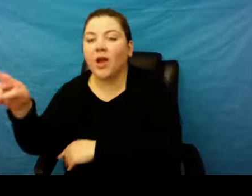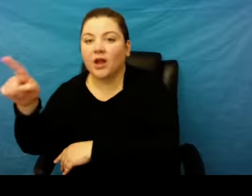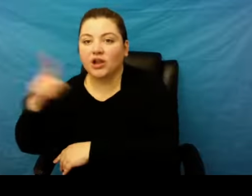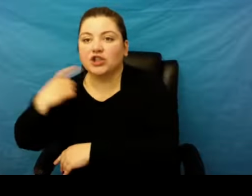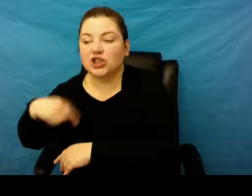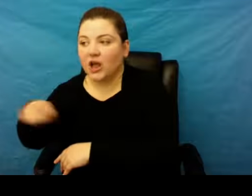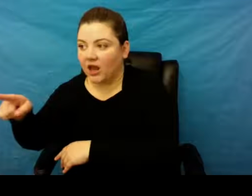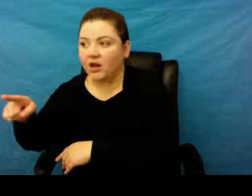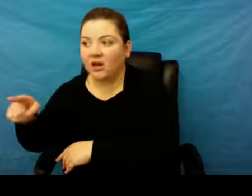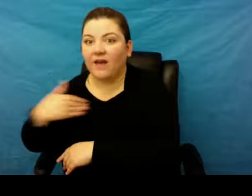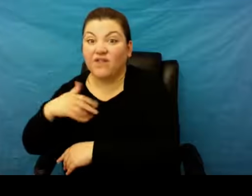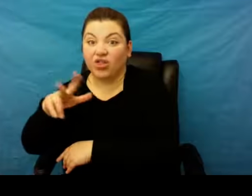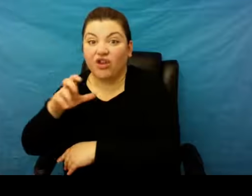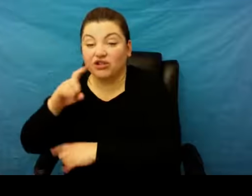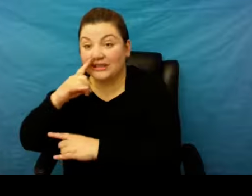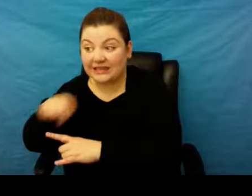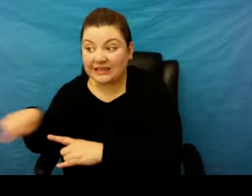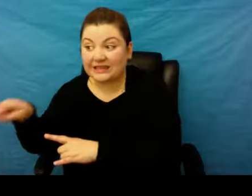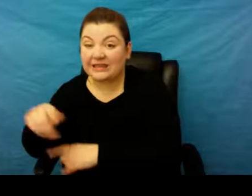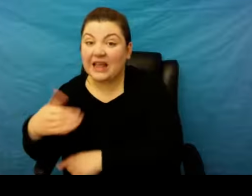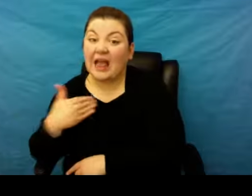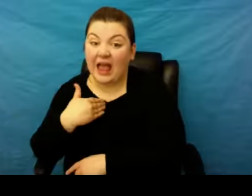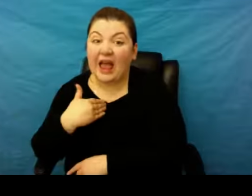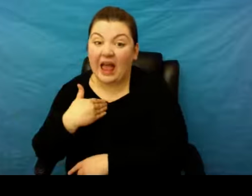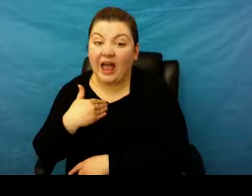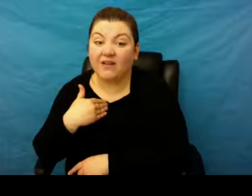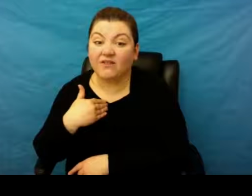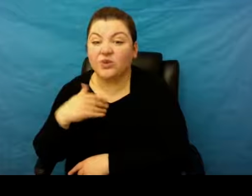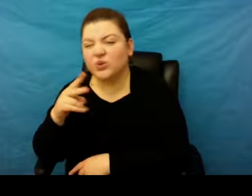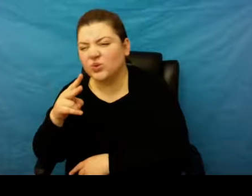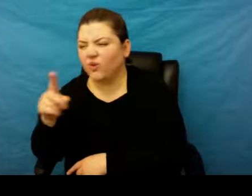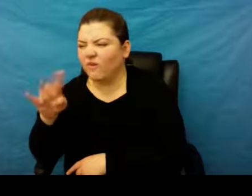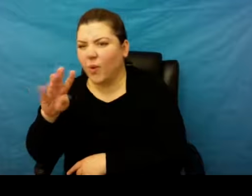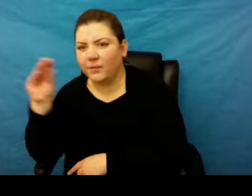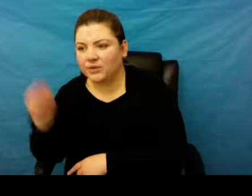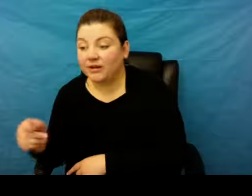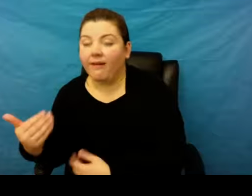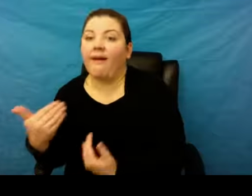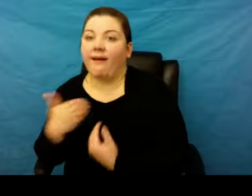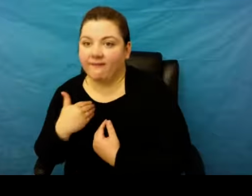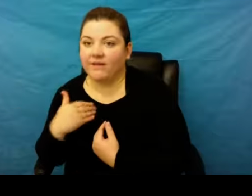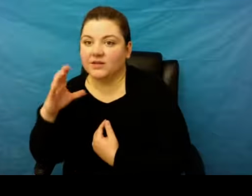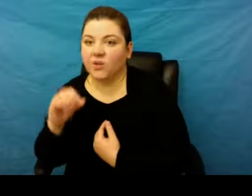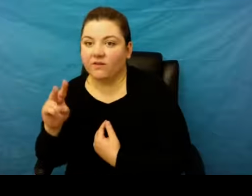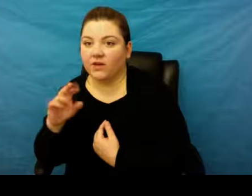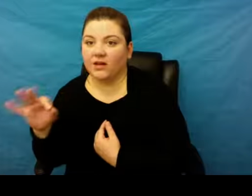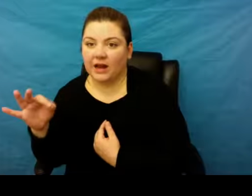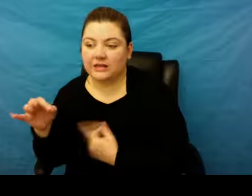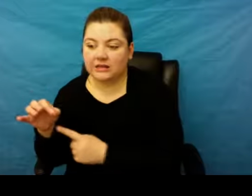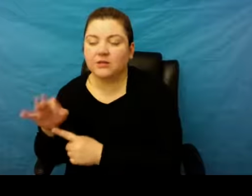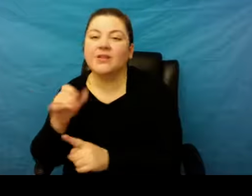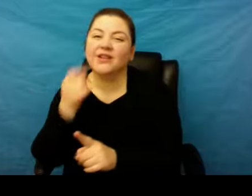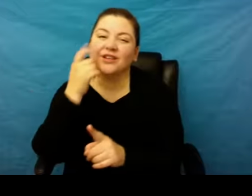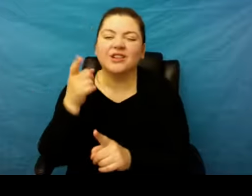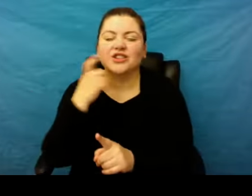entire hospital of 300 kids, they found 2% of them or 4% of them had COVID, which really looked like cough or